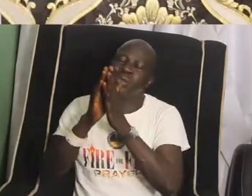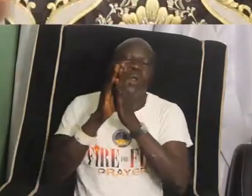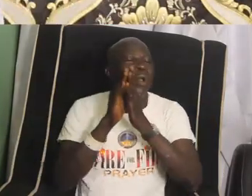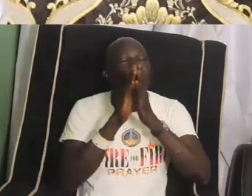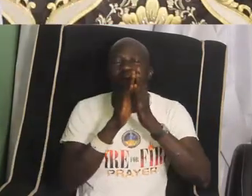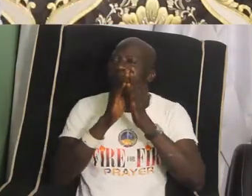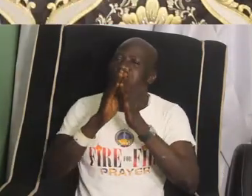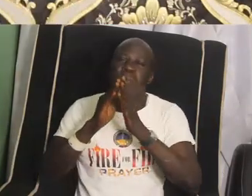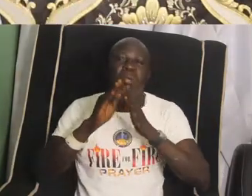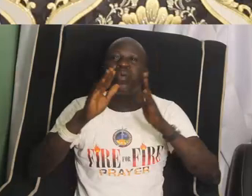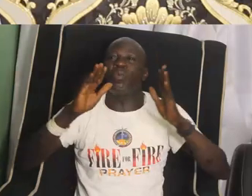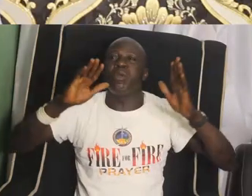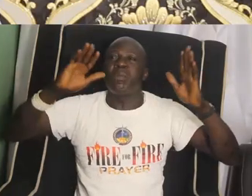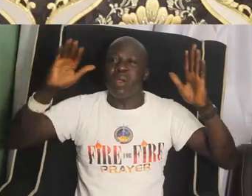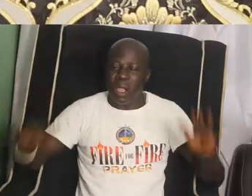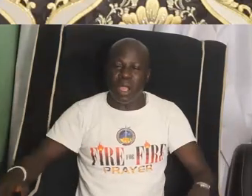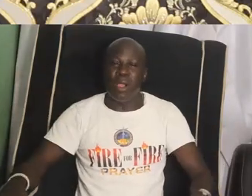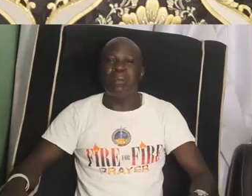Triumph.